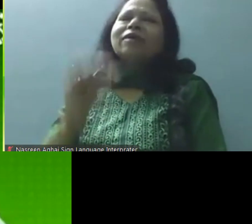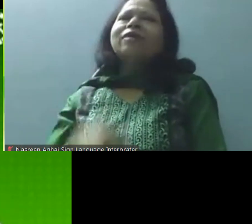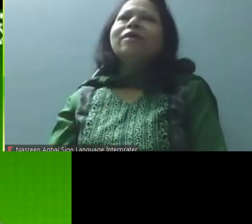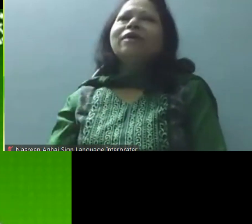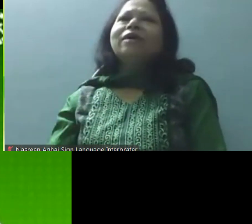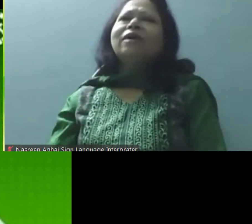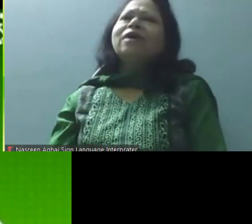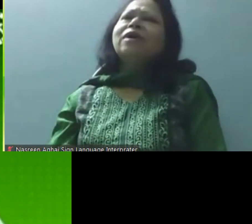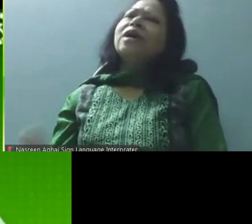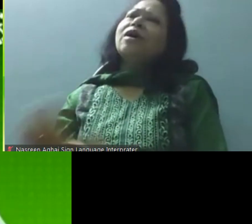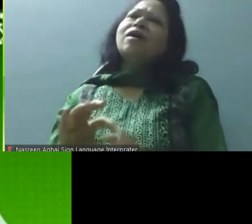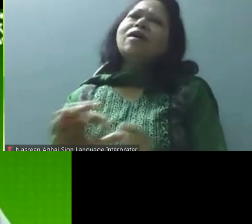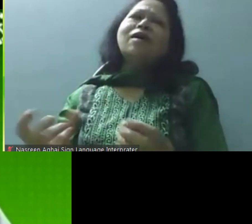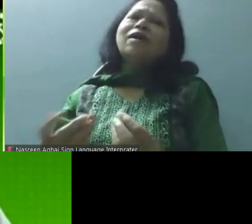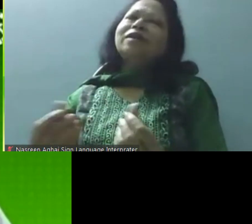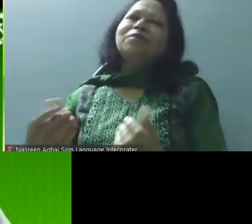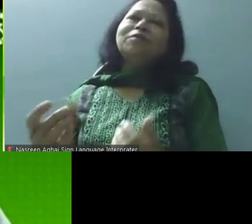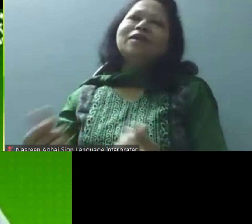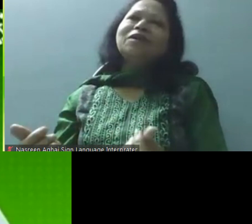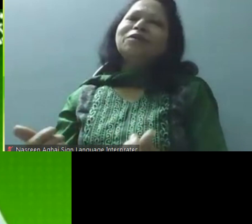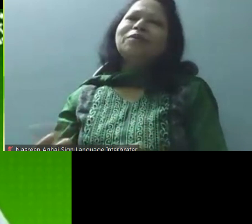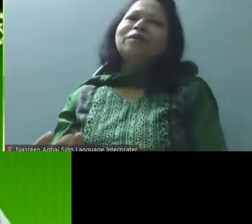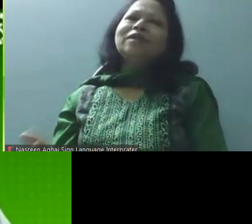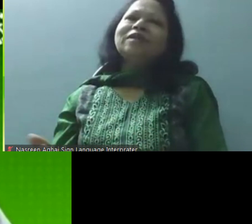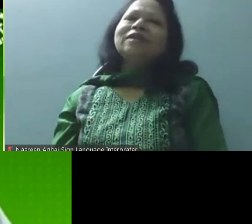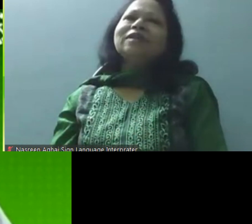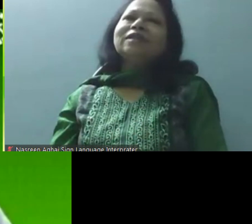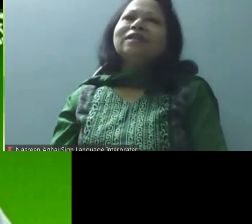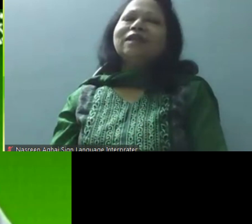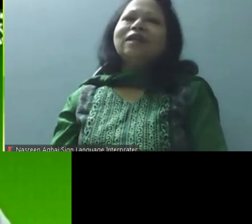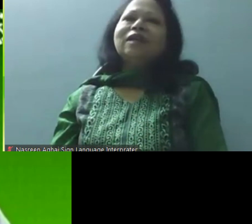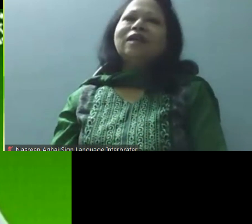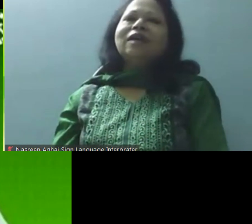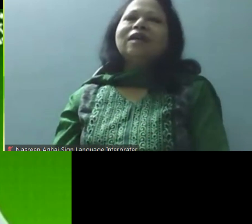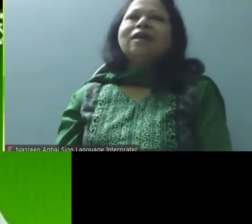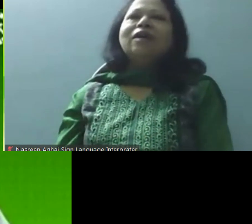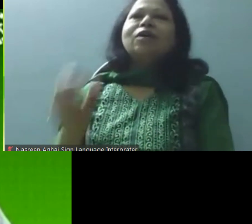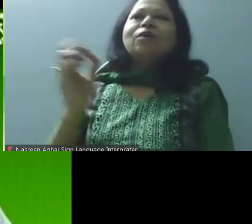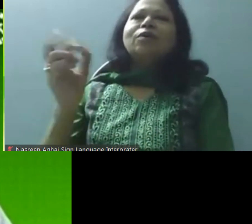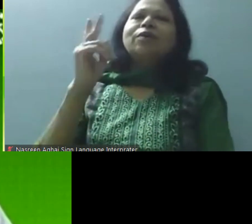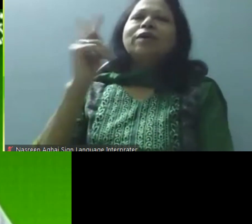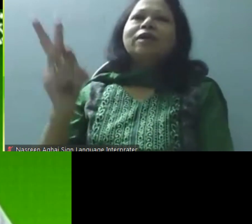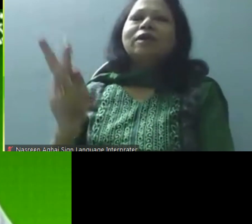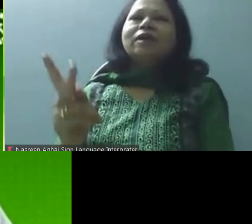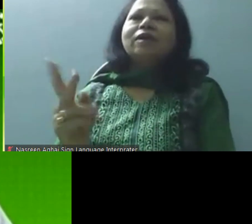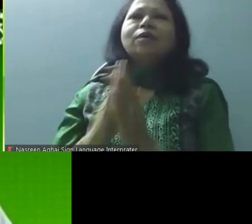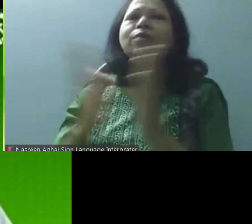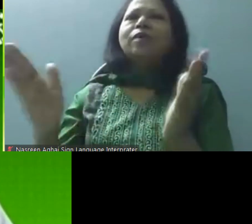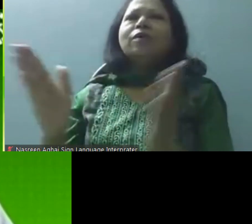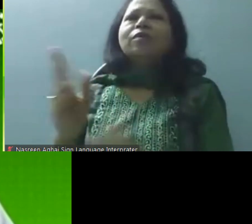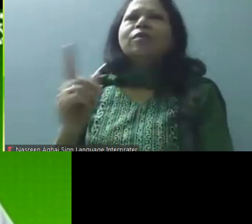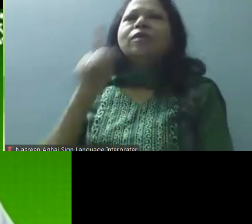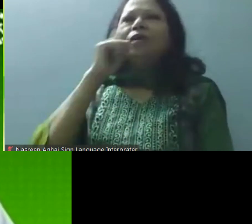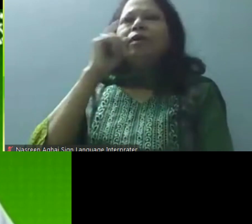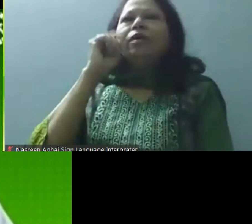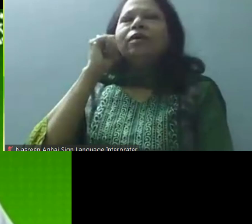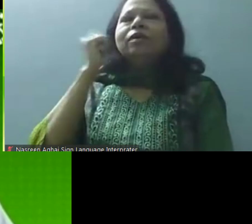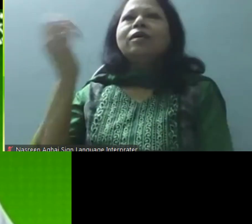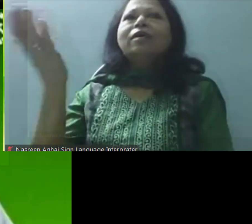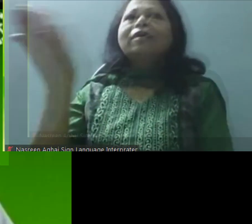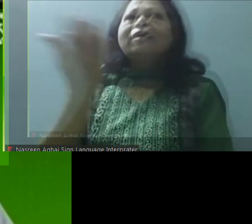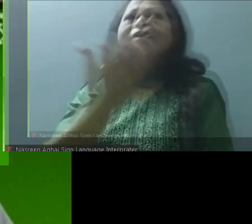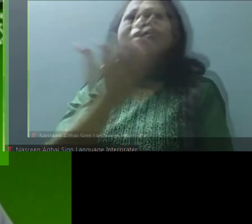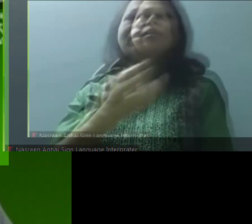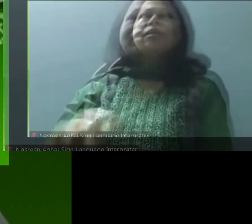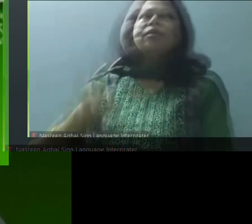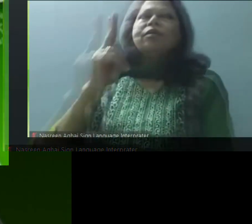wrap up and then we can see if you've got any. Okay, well, let's. Lots of people have been using